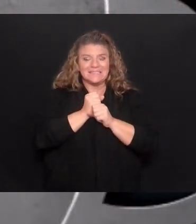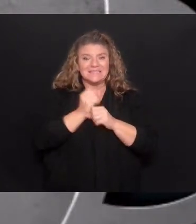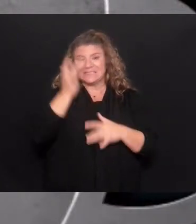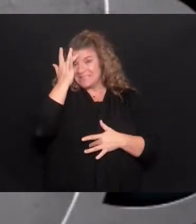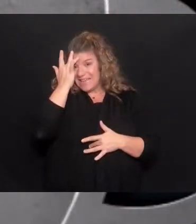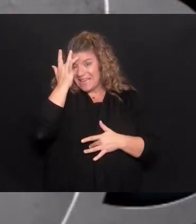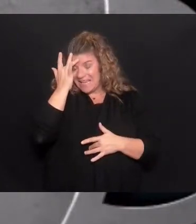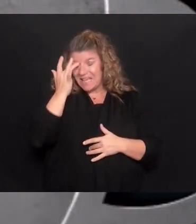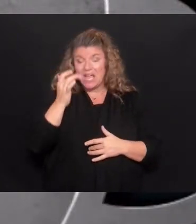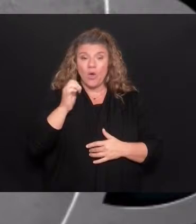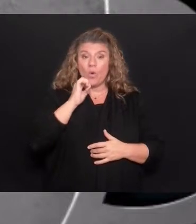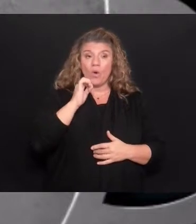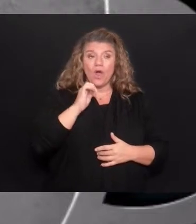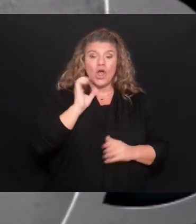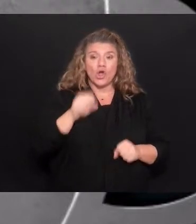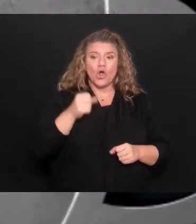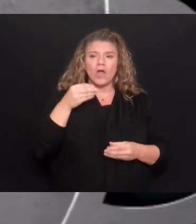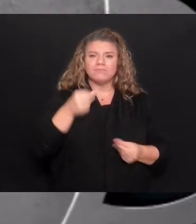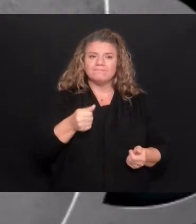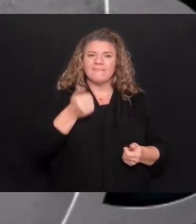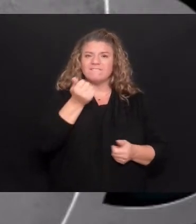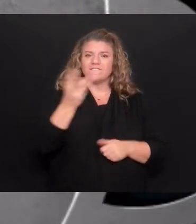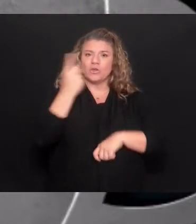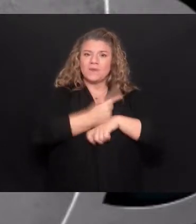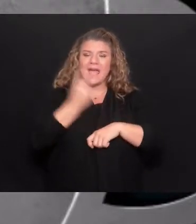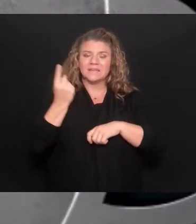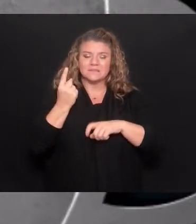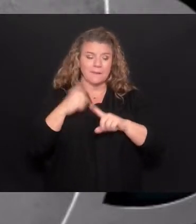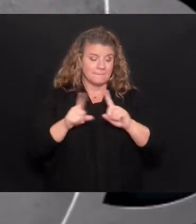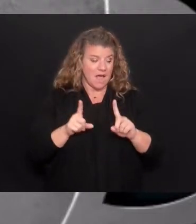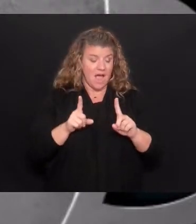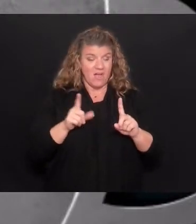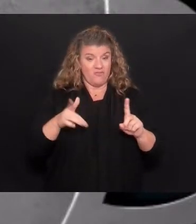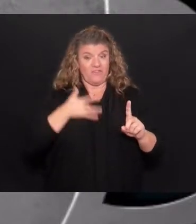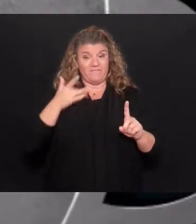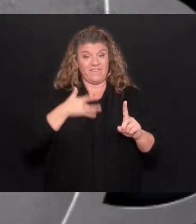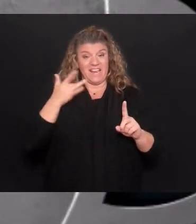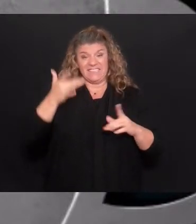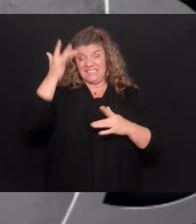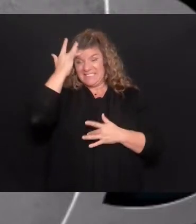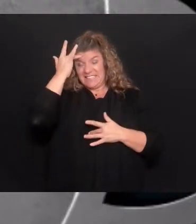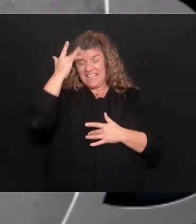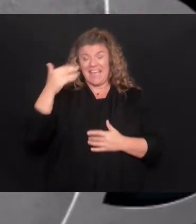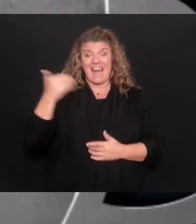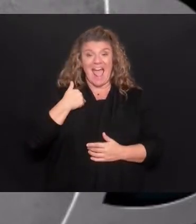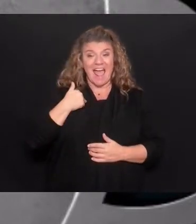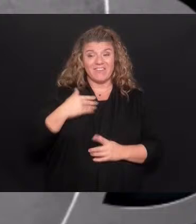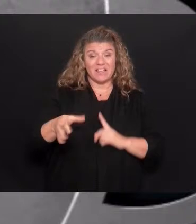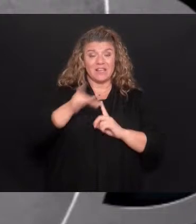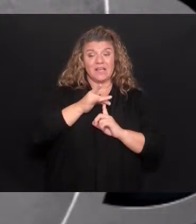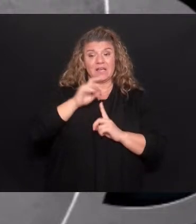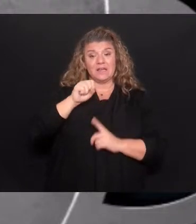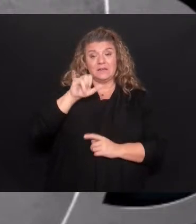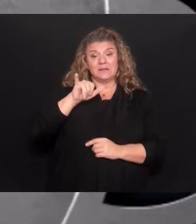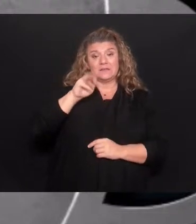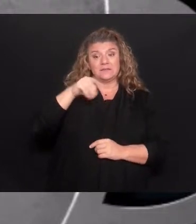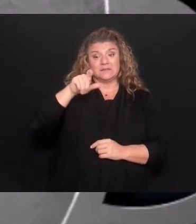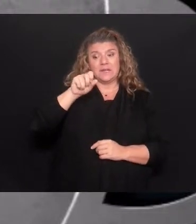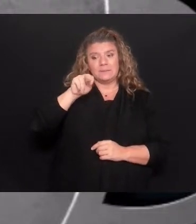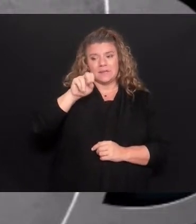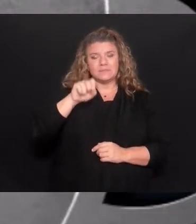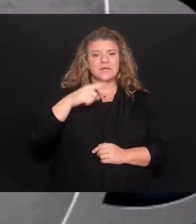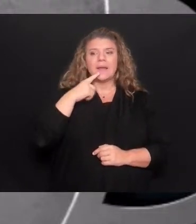might last for a couple of days. So as far as feeling sick and having symptoms, I would say that people are